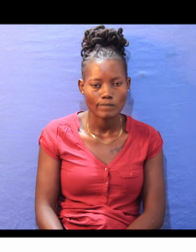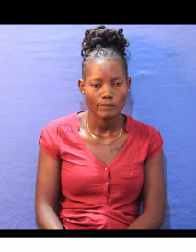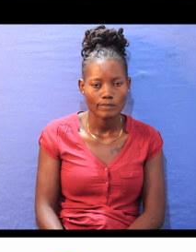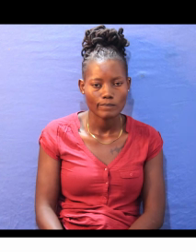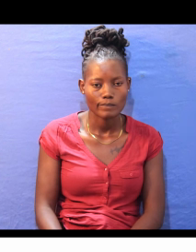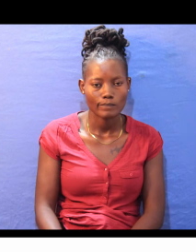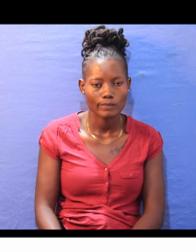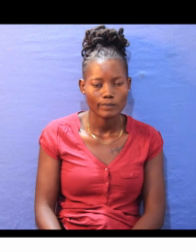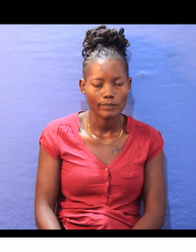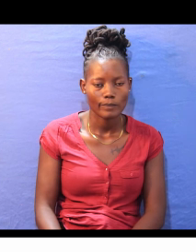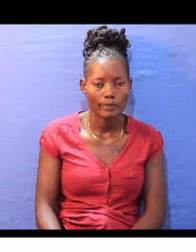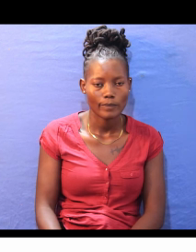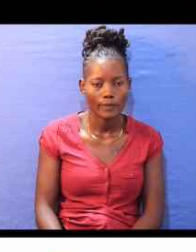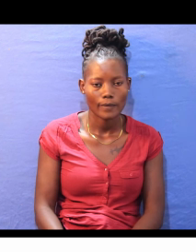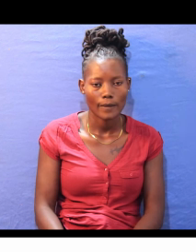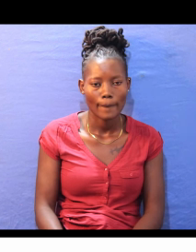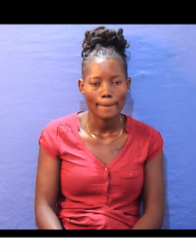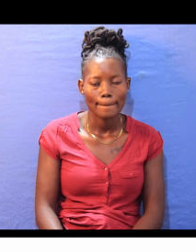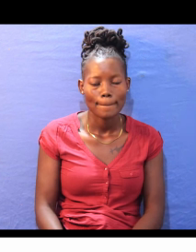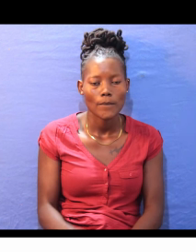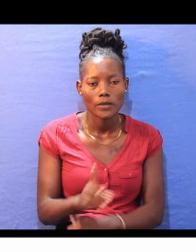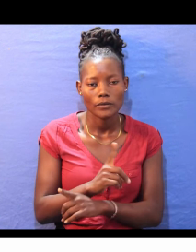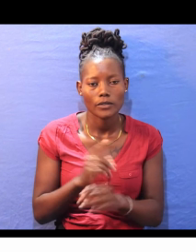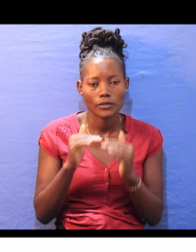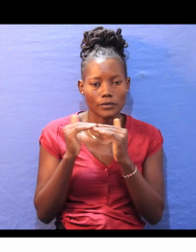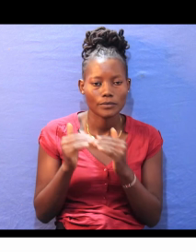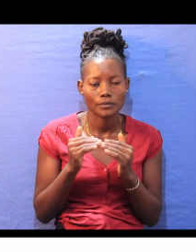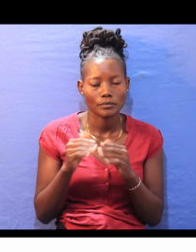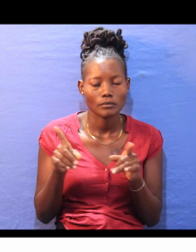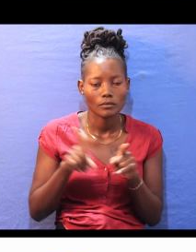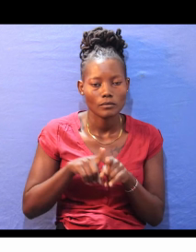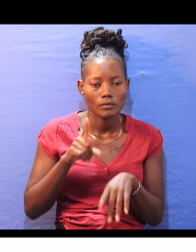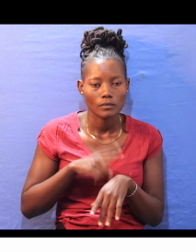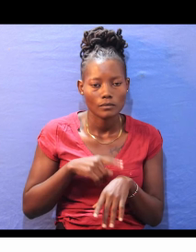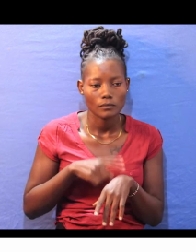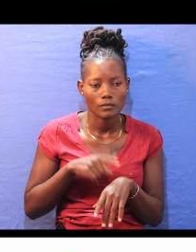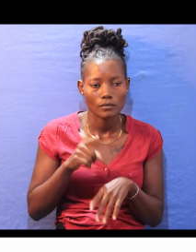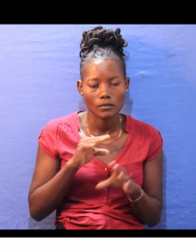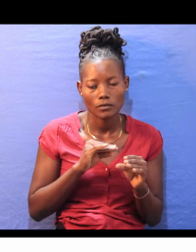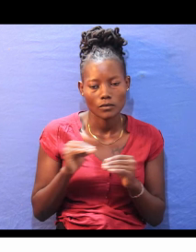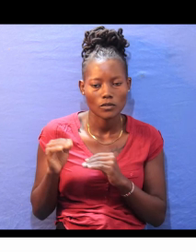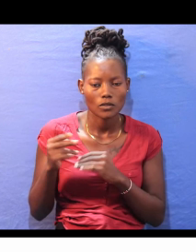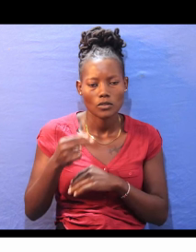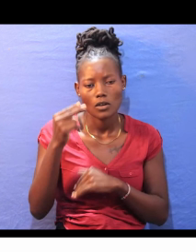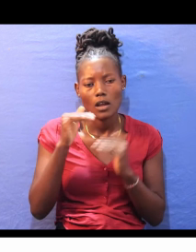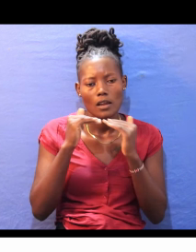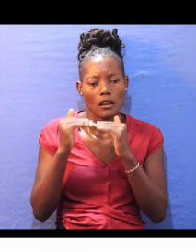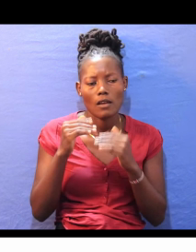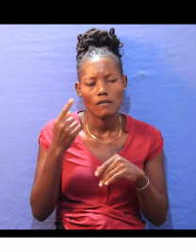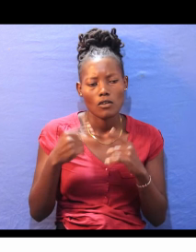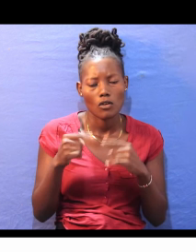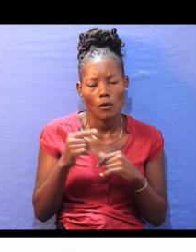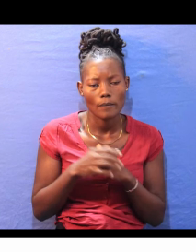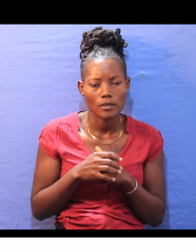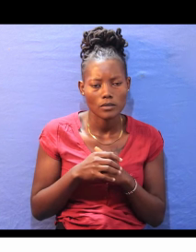At the advanced and elite level, even when we are prepping for a high level competition, so